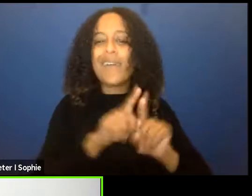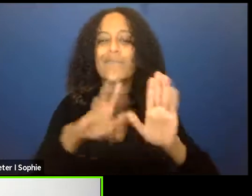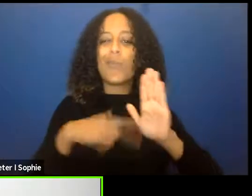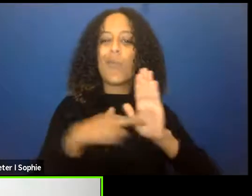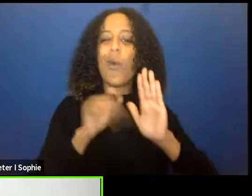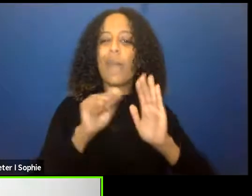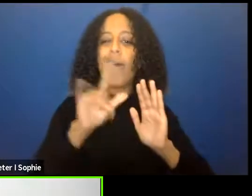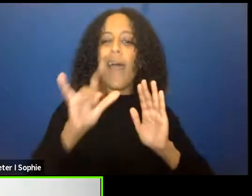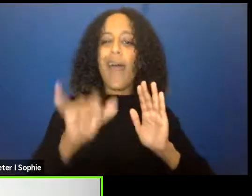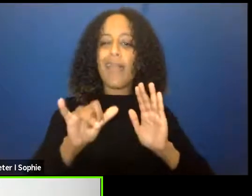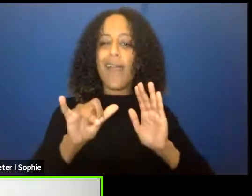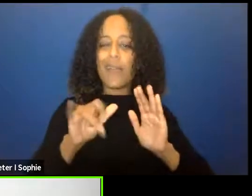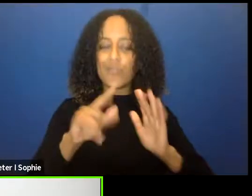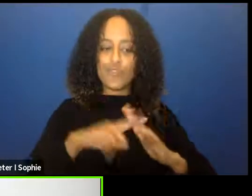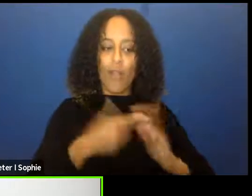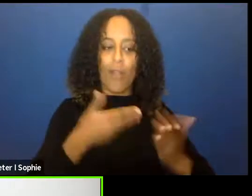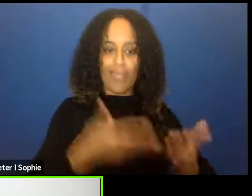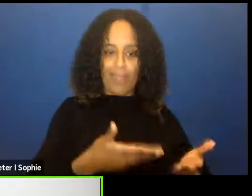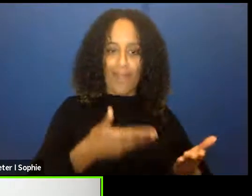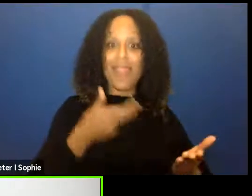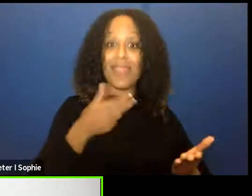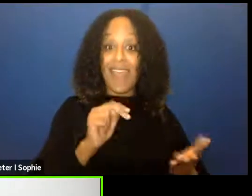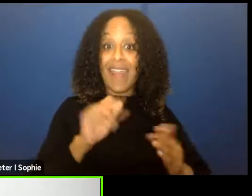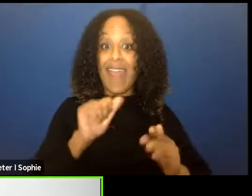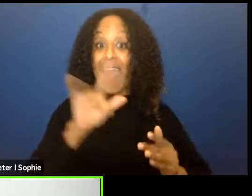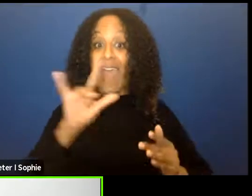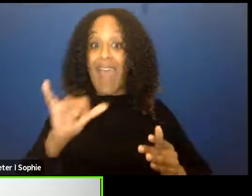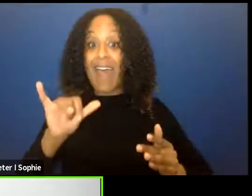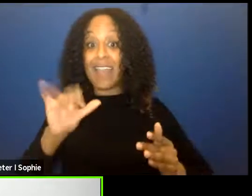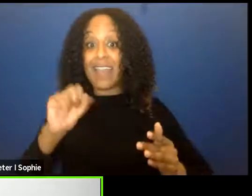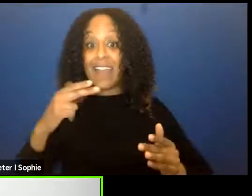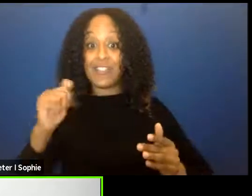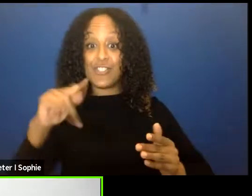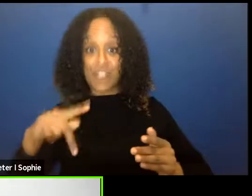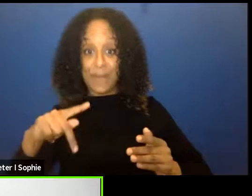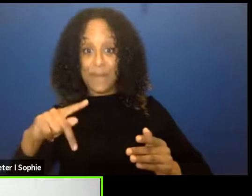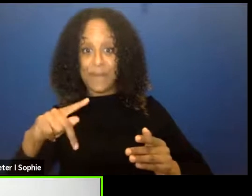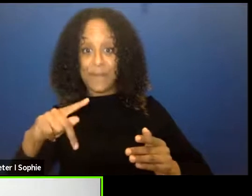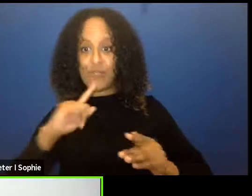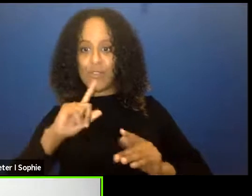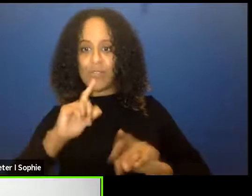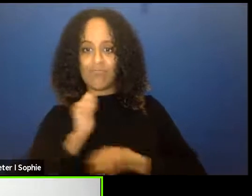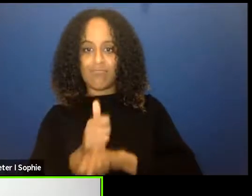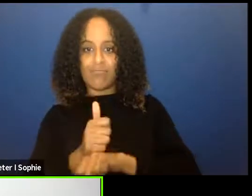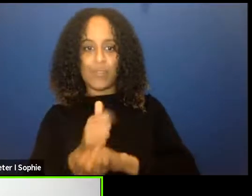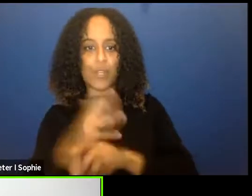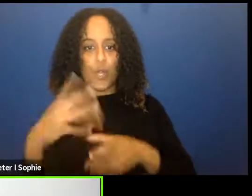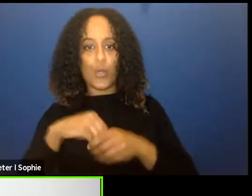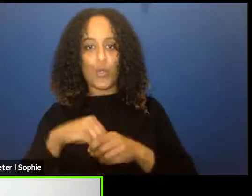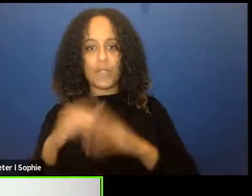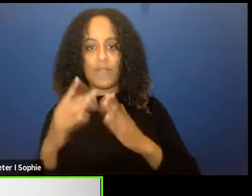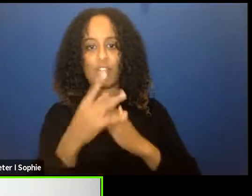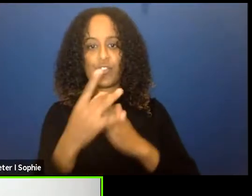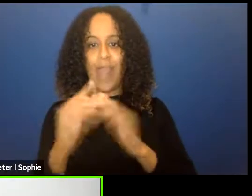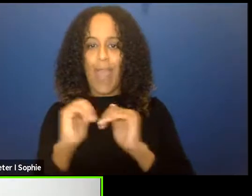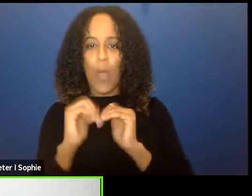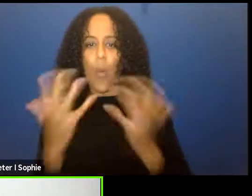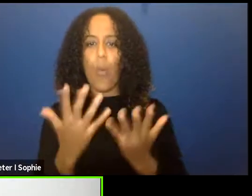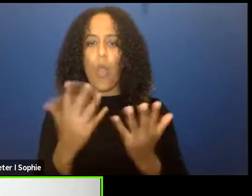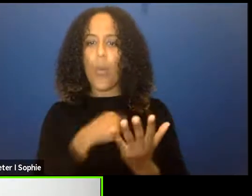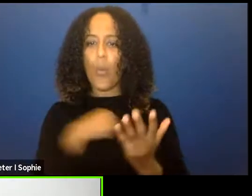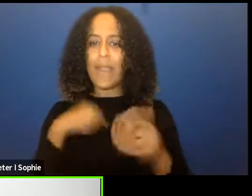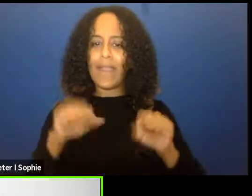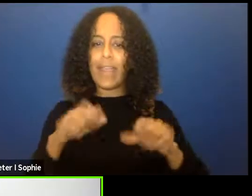there, and then we can talk about like how allyship plays a role in inclusive leadership and what we can really do to create change in